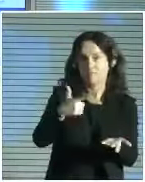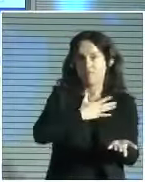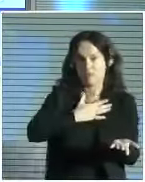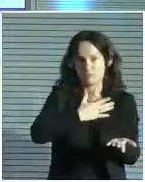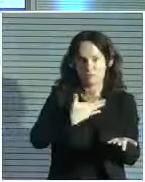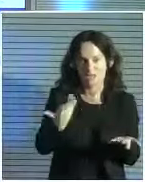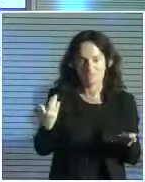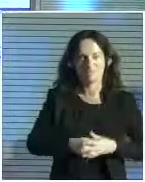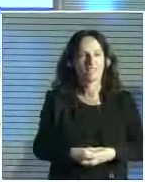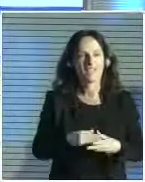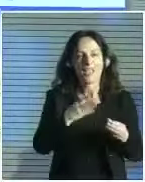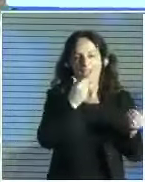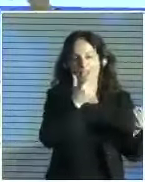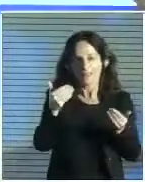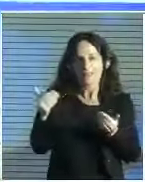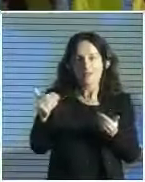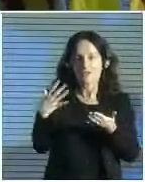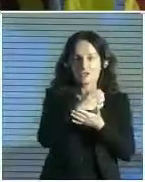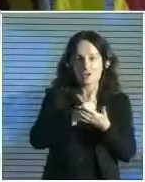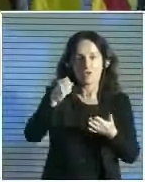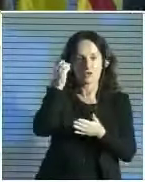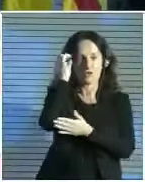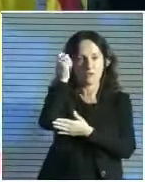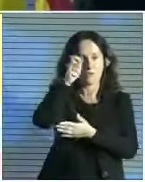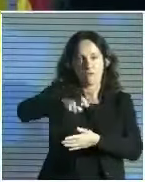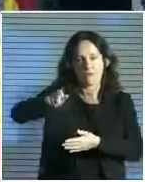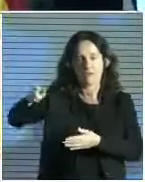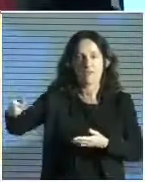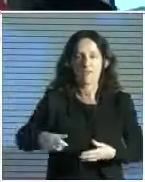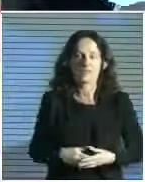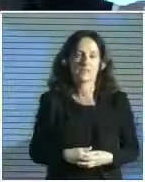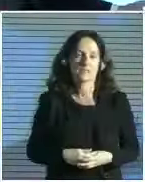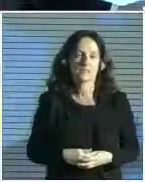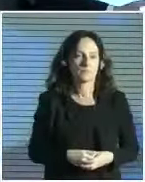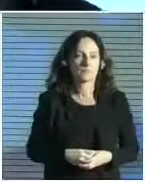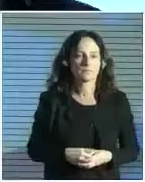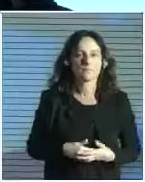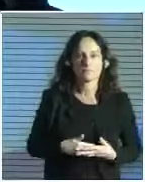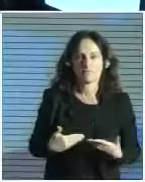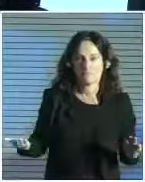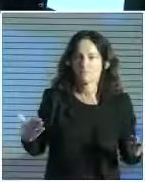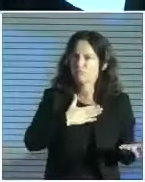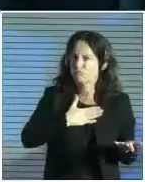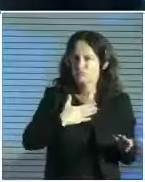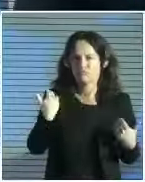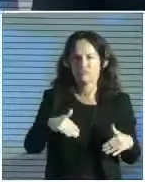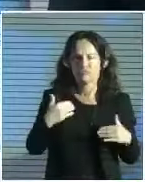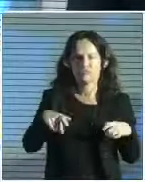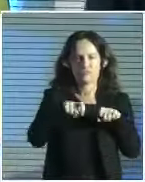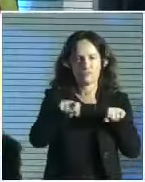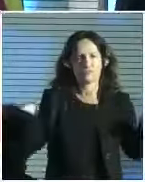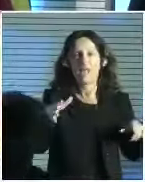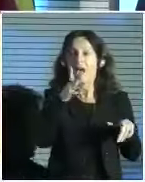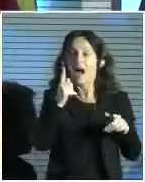the panelists. We Yes. enjoyed this panel discussion, of course. Thank you so much. And we're having now the coffee break,